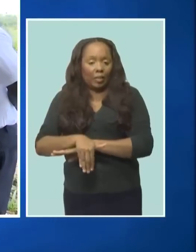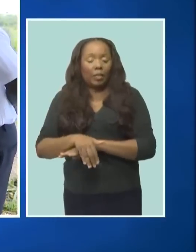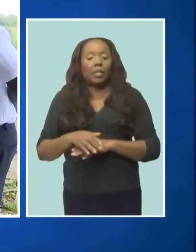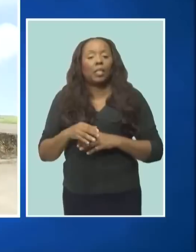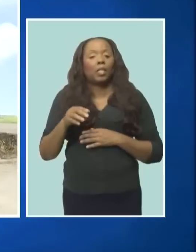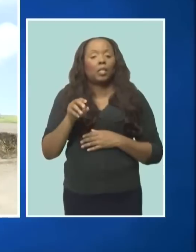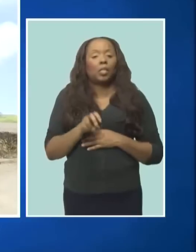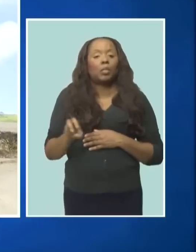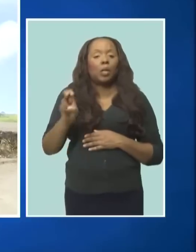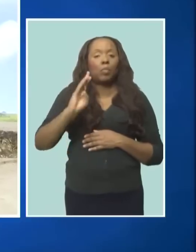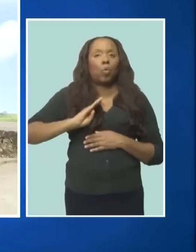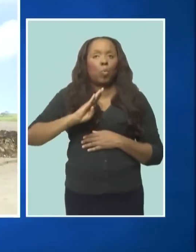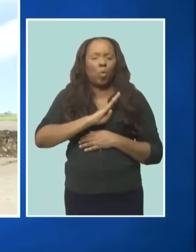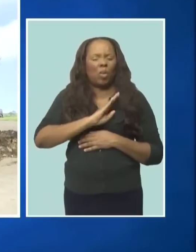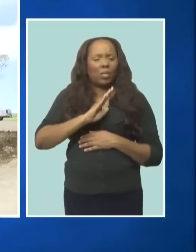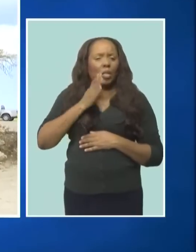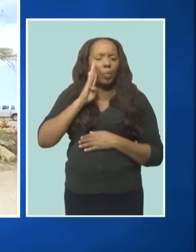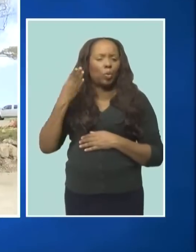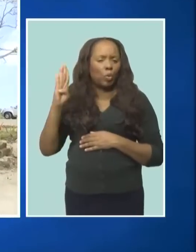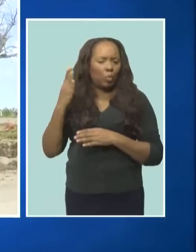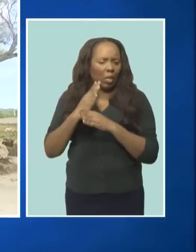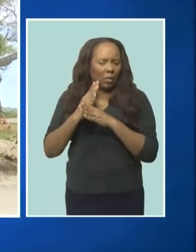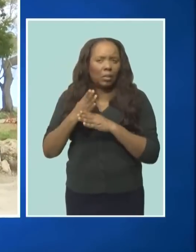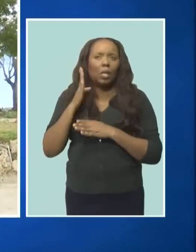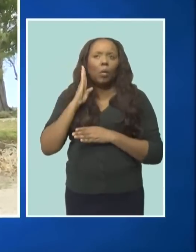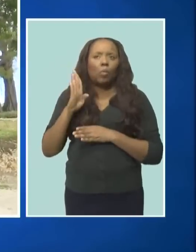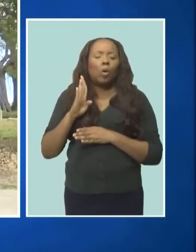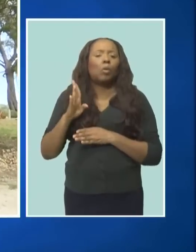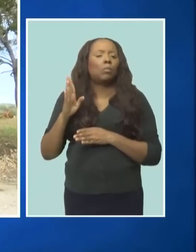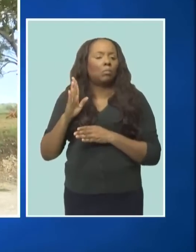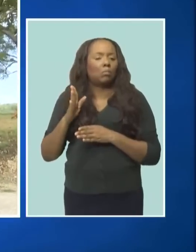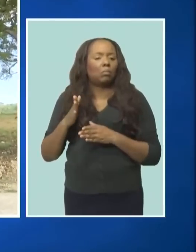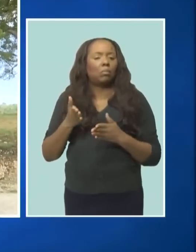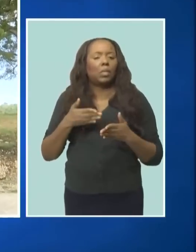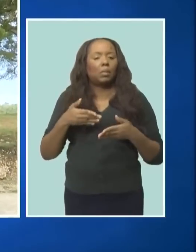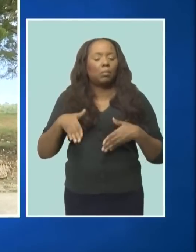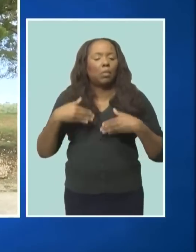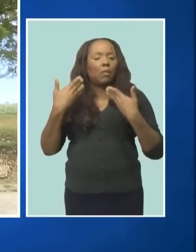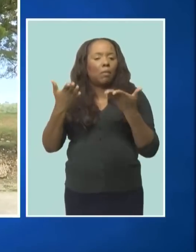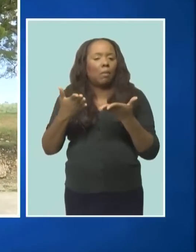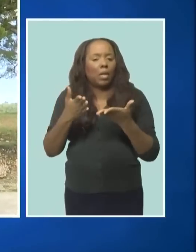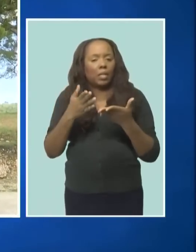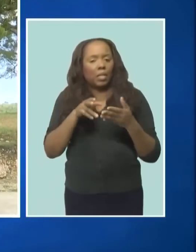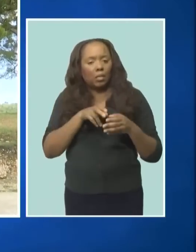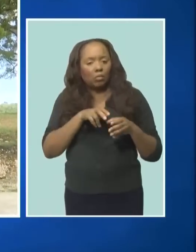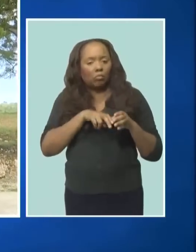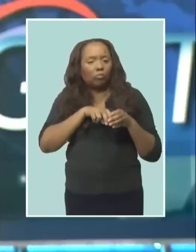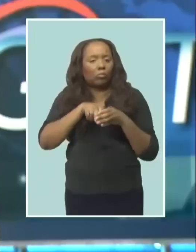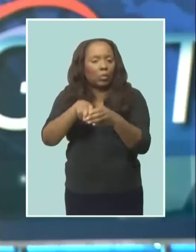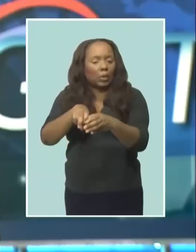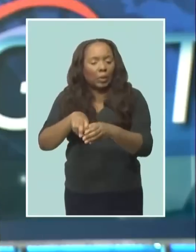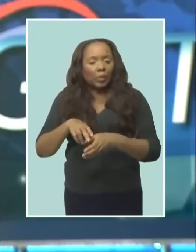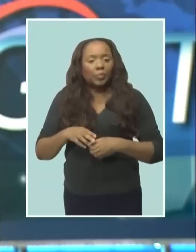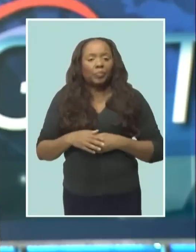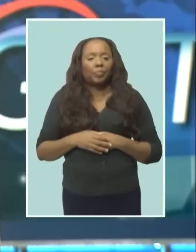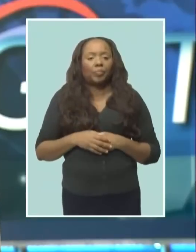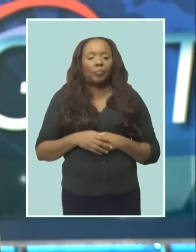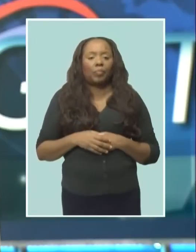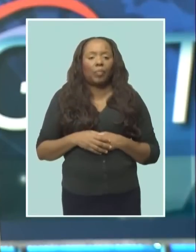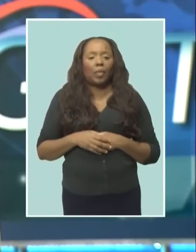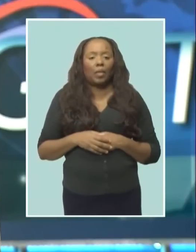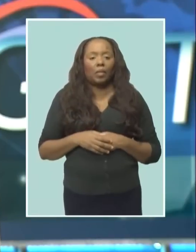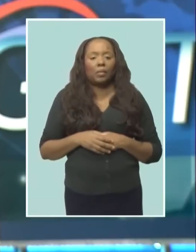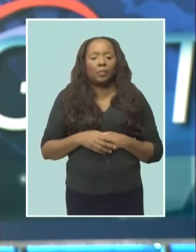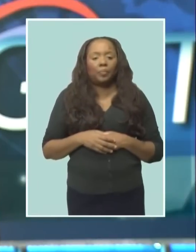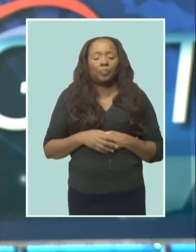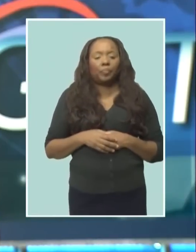providing transportation to and from the venue. Anesta Henry, CBC News. Well, a new element will